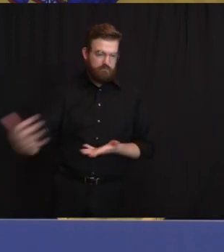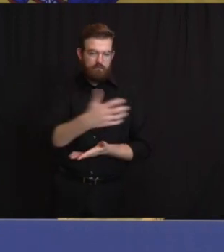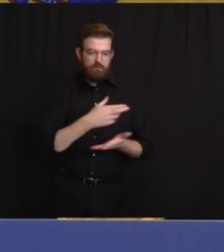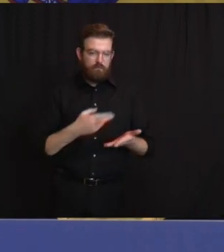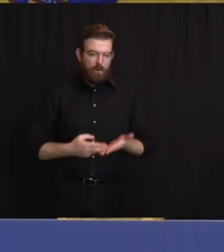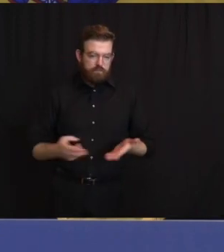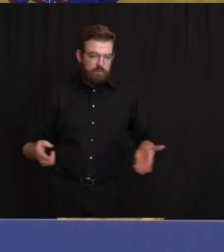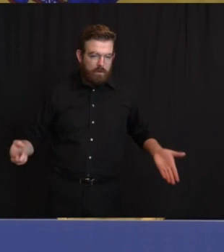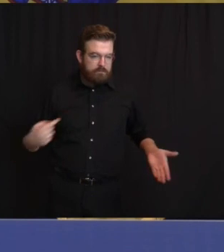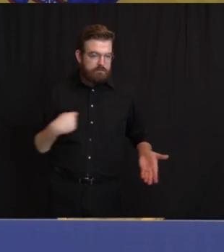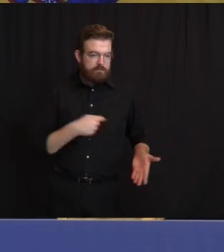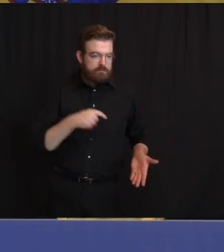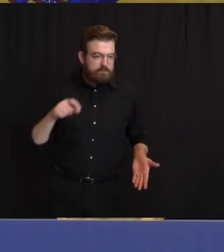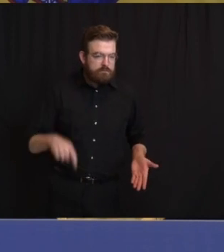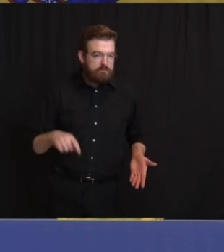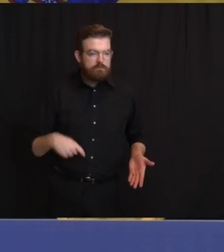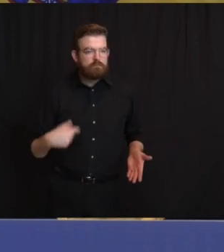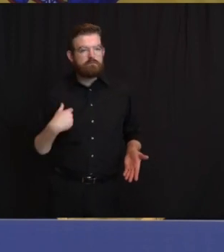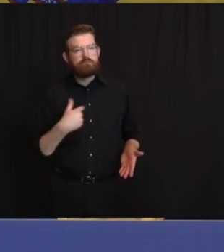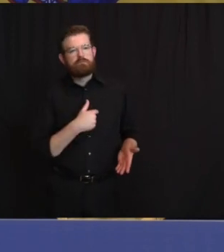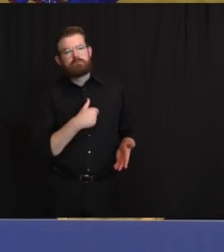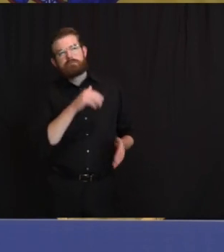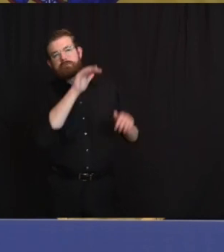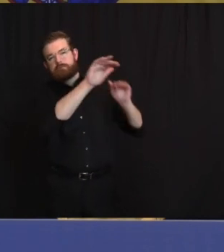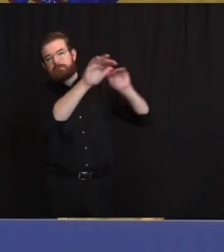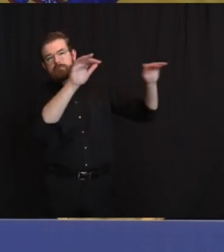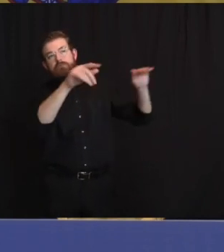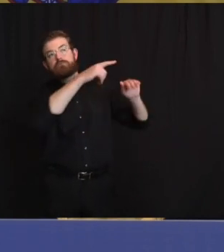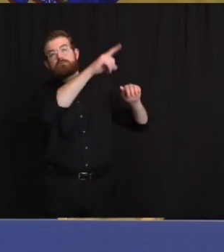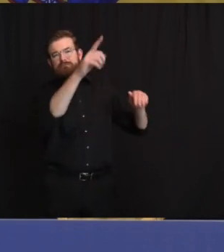to philanthropic and corporate